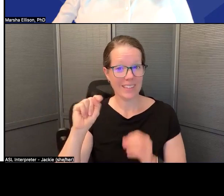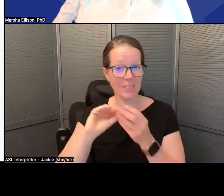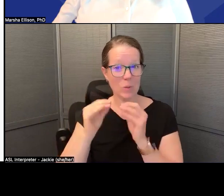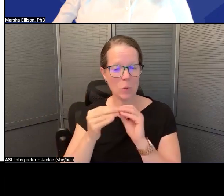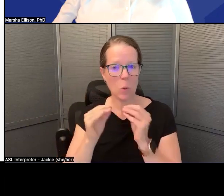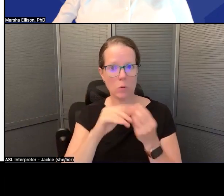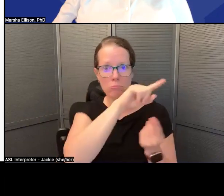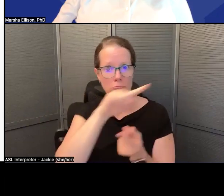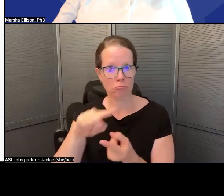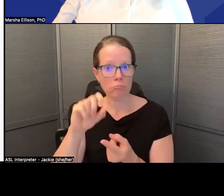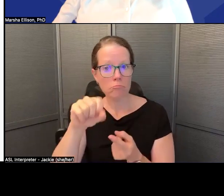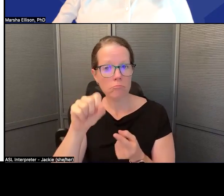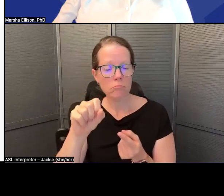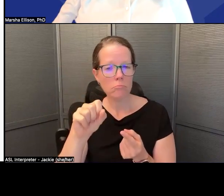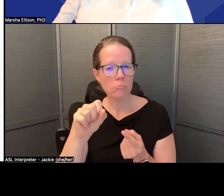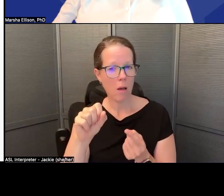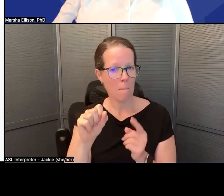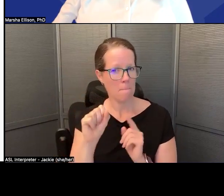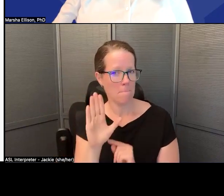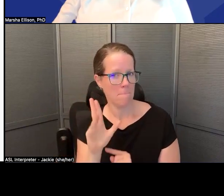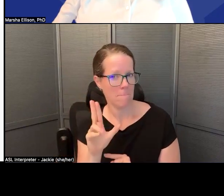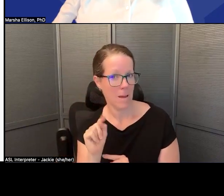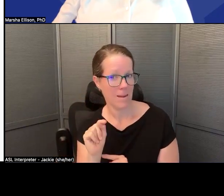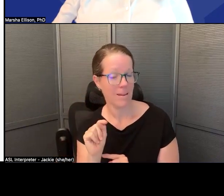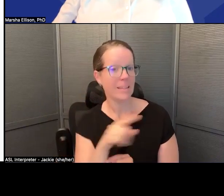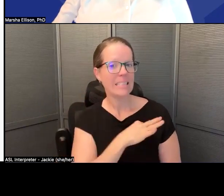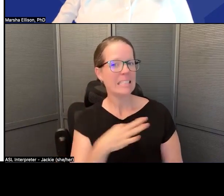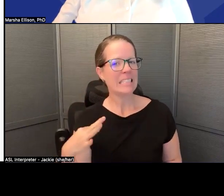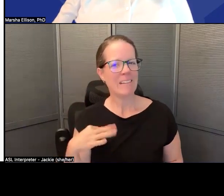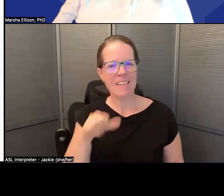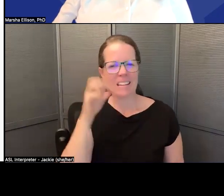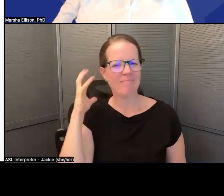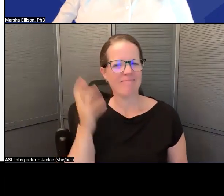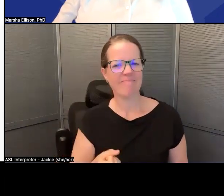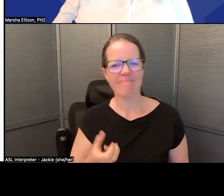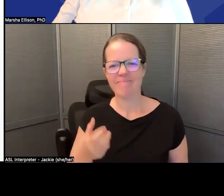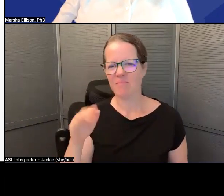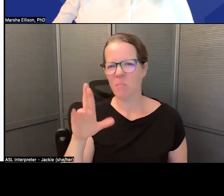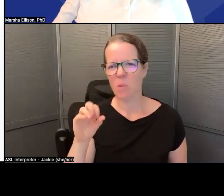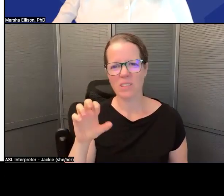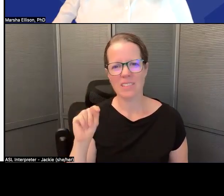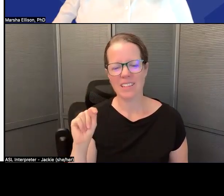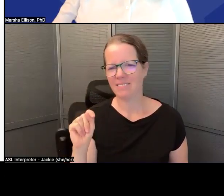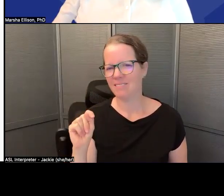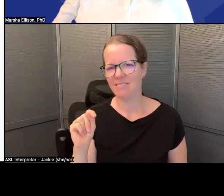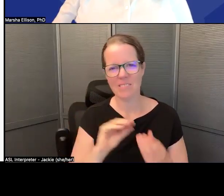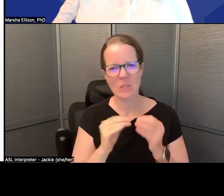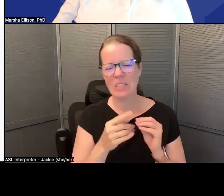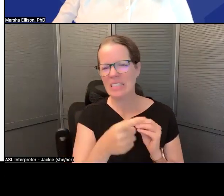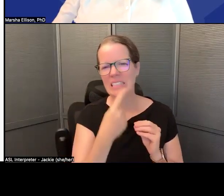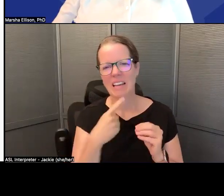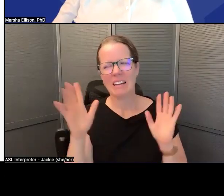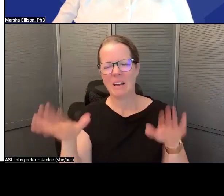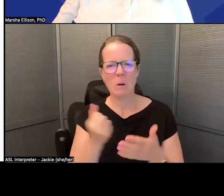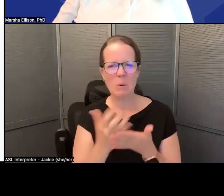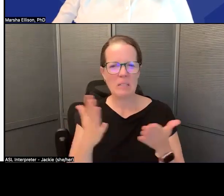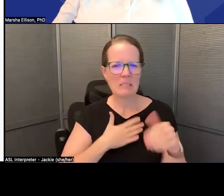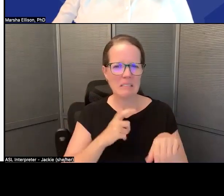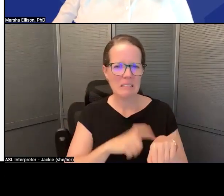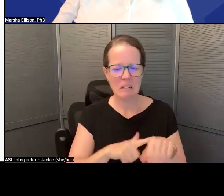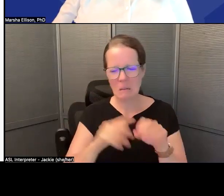staff were not too fond of the Brossette scores. We heard that it was a waste of time, numbers don't matter, that it was